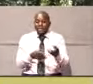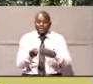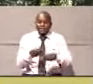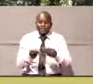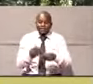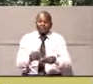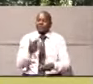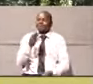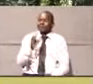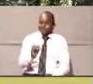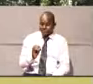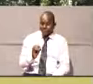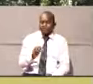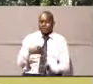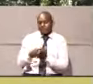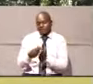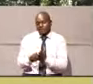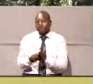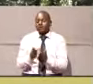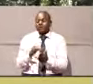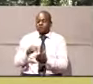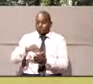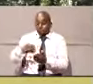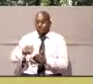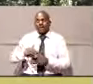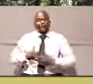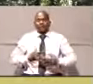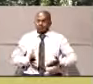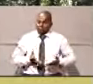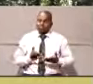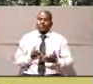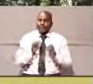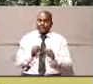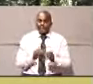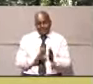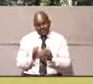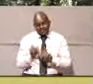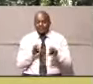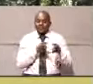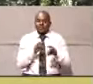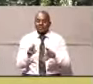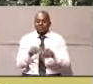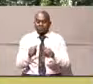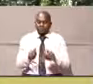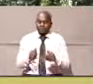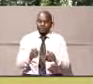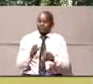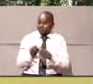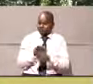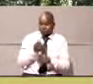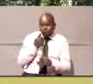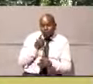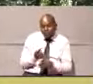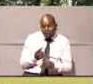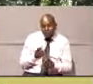like 50. And for me, I'm impressed because I can access the system. When I access the system, initially, you could